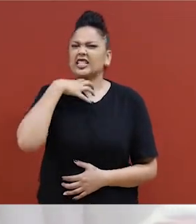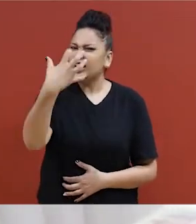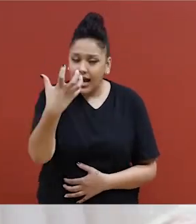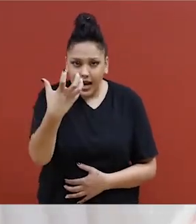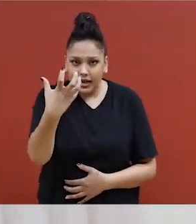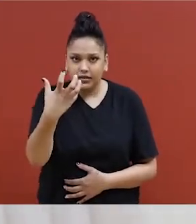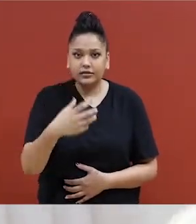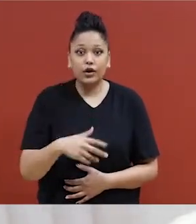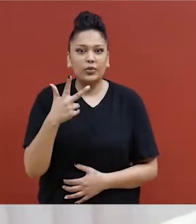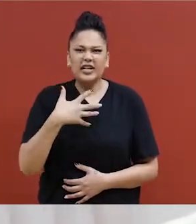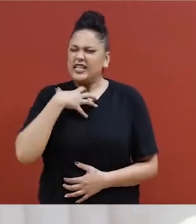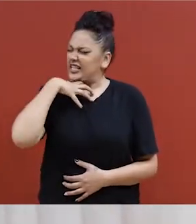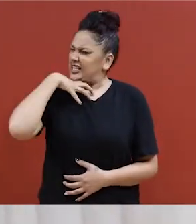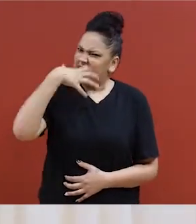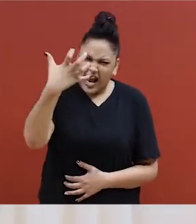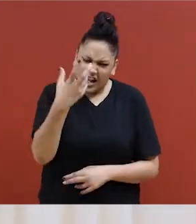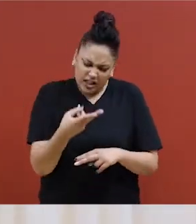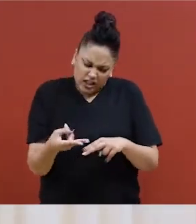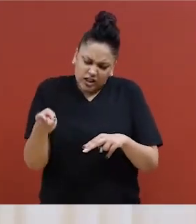2,